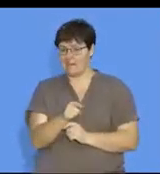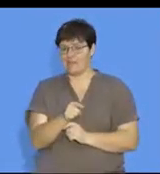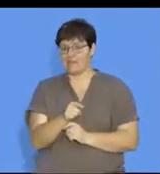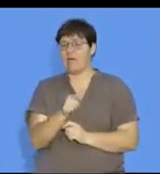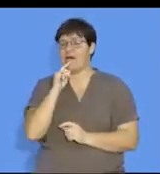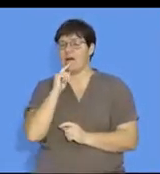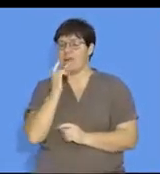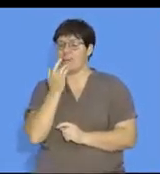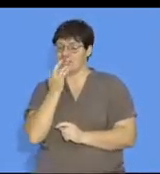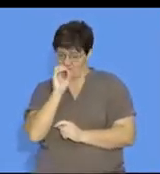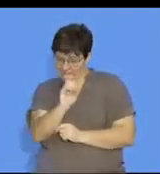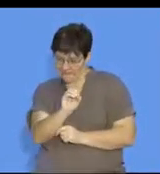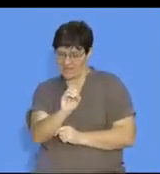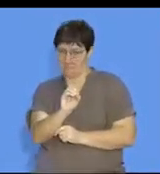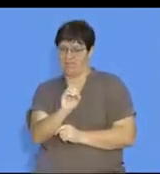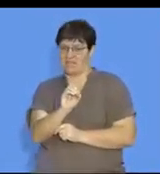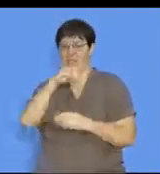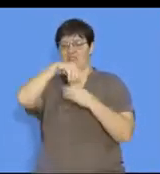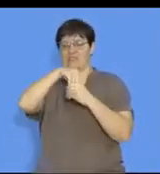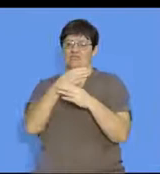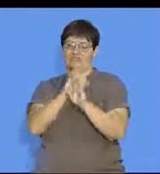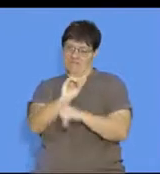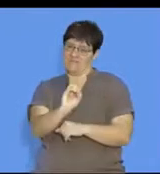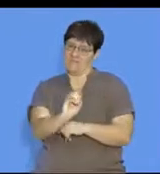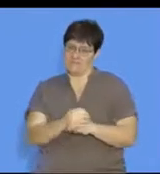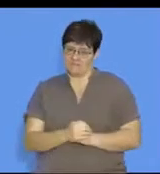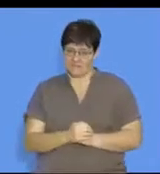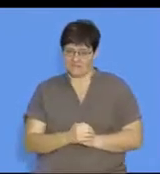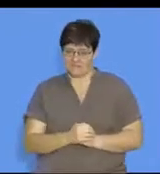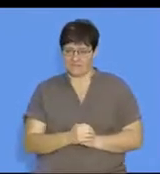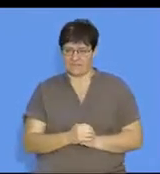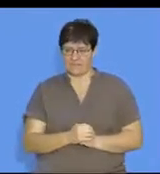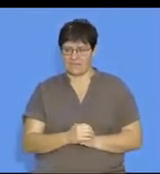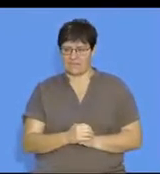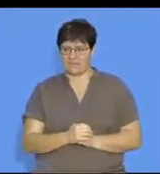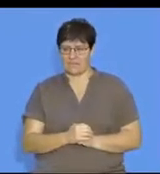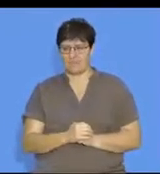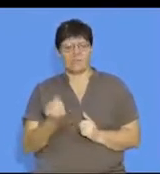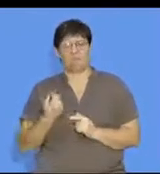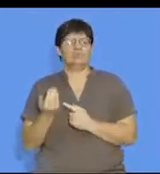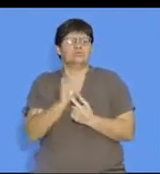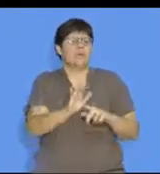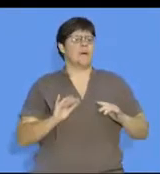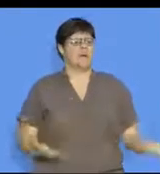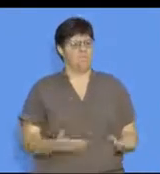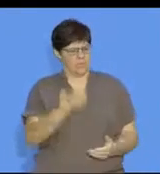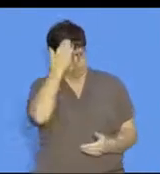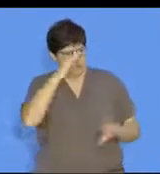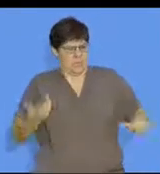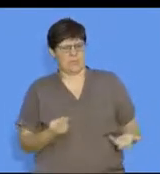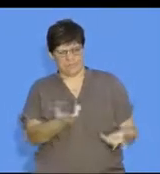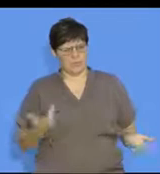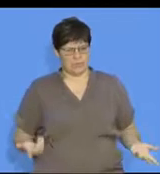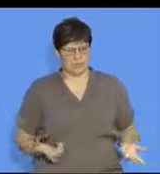result, we appreciate that the battery has got its own internal resistance. Okay, but how can we show that?